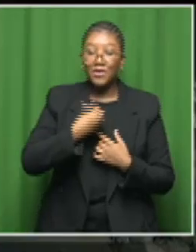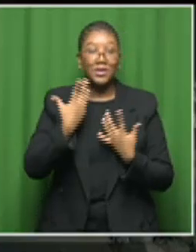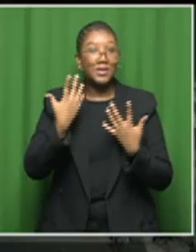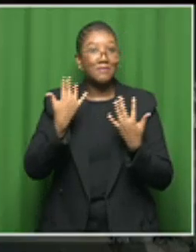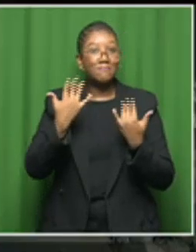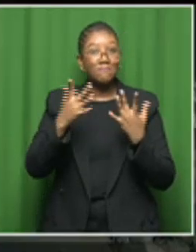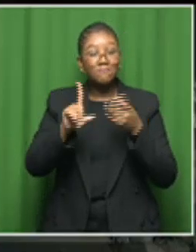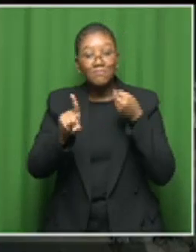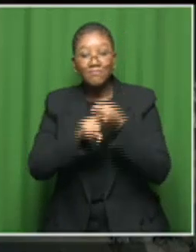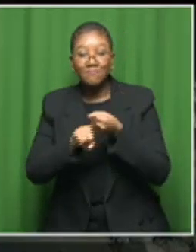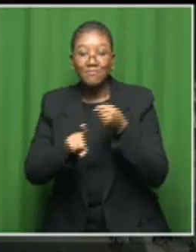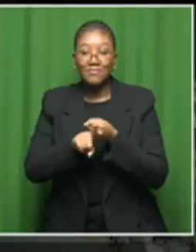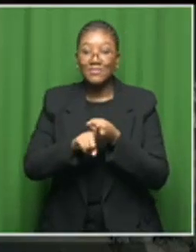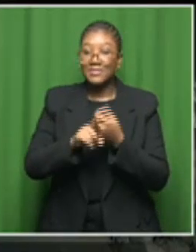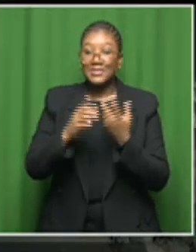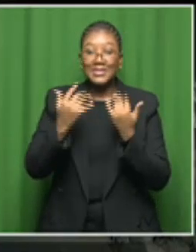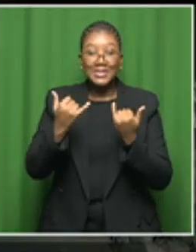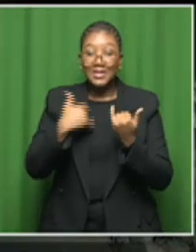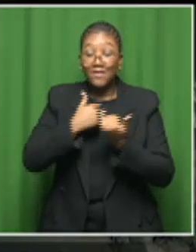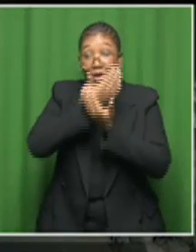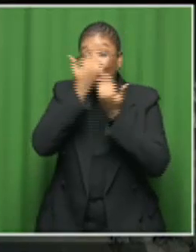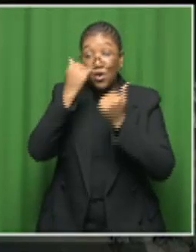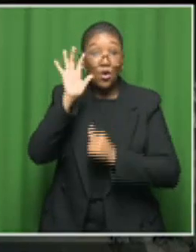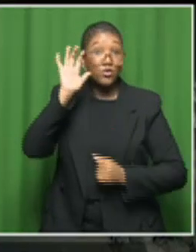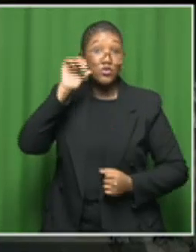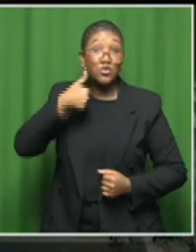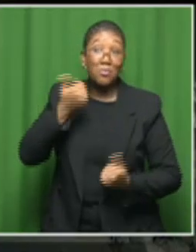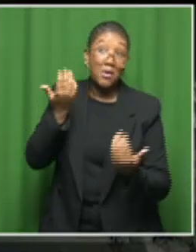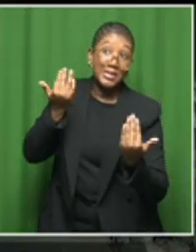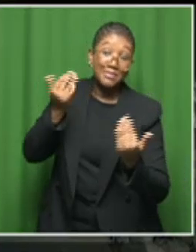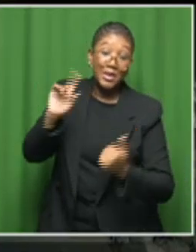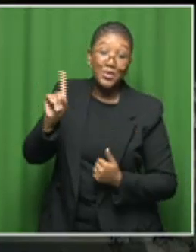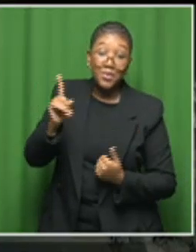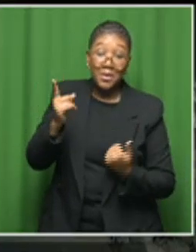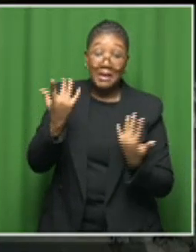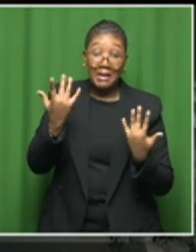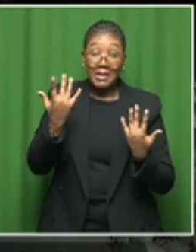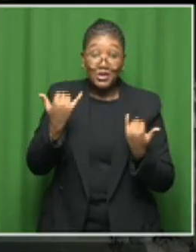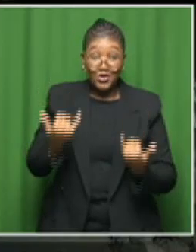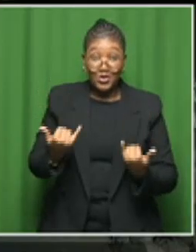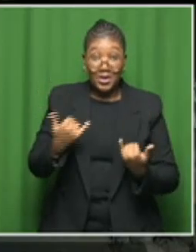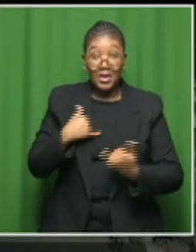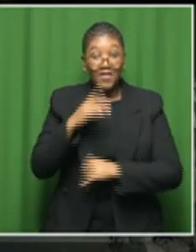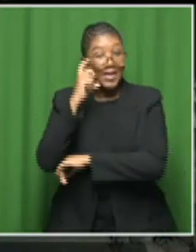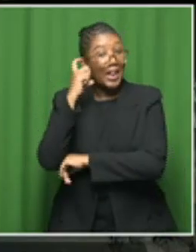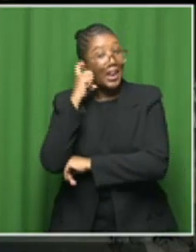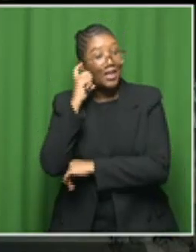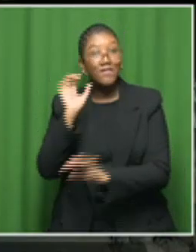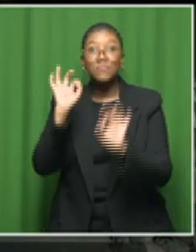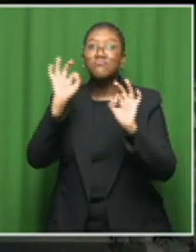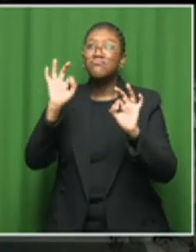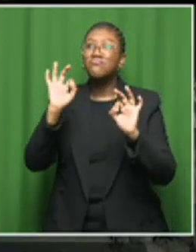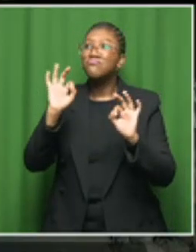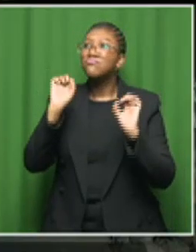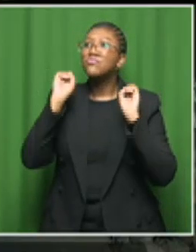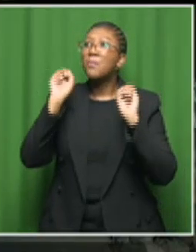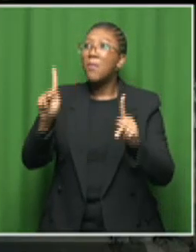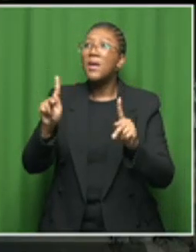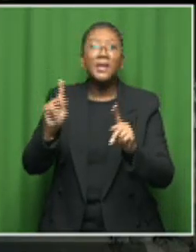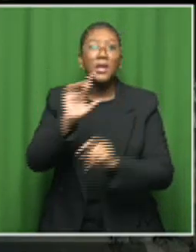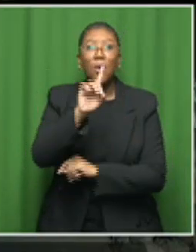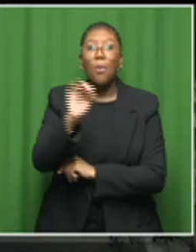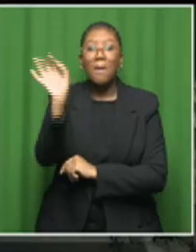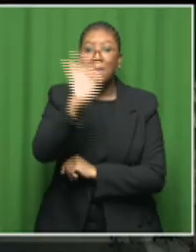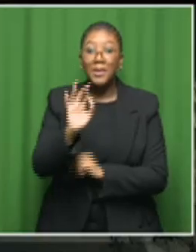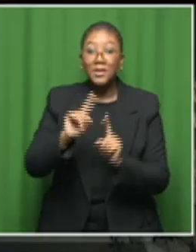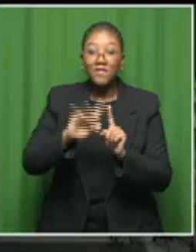on remission, because you'll never know what tomorrow is going to happen. I could literally go to bed today, feeling completely okay, and then tomorrow I cannot get out